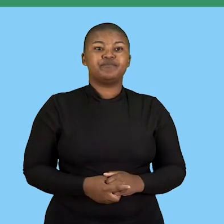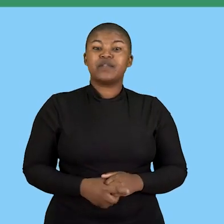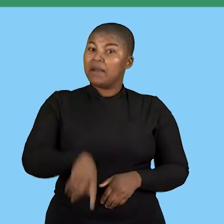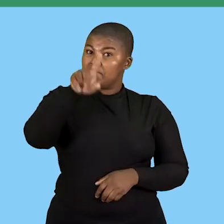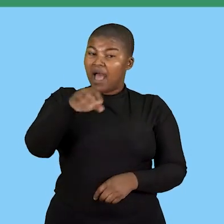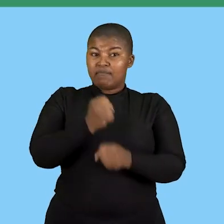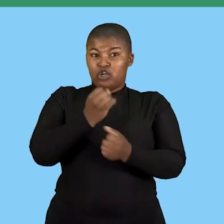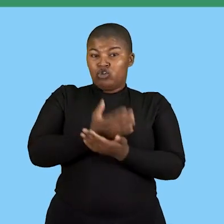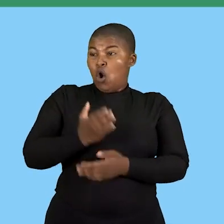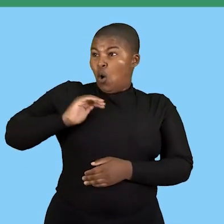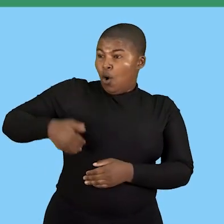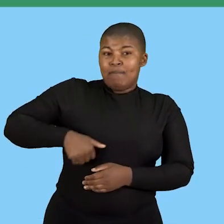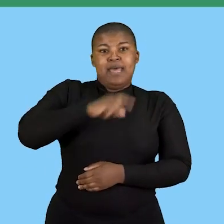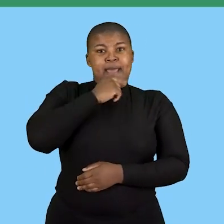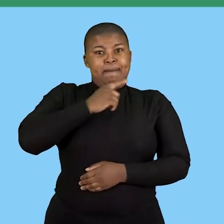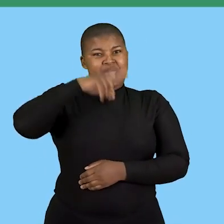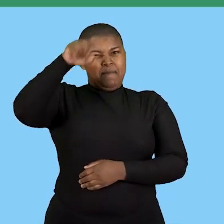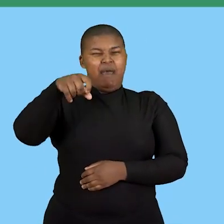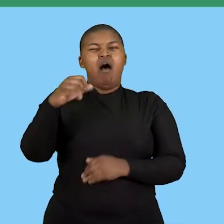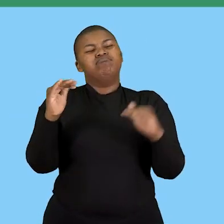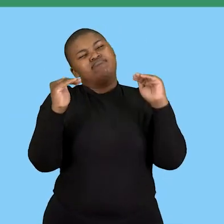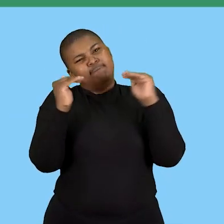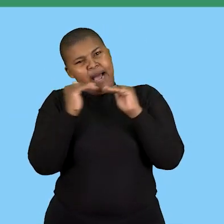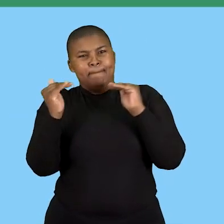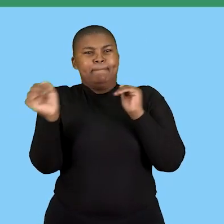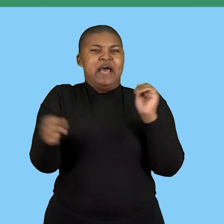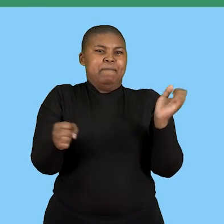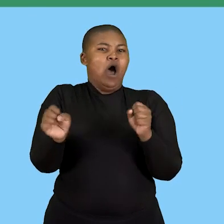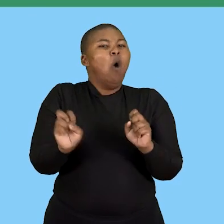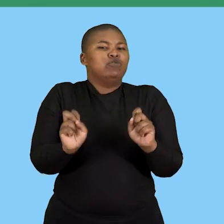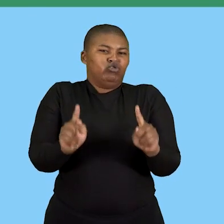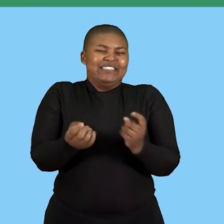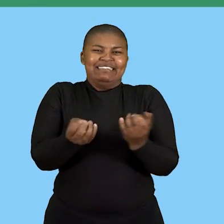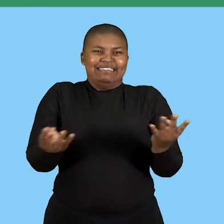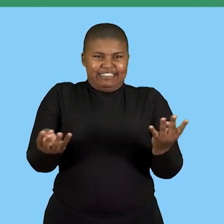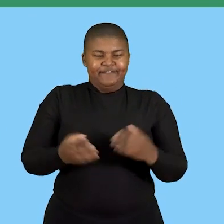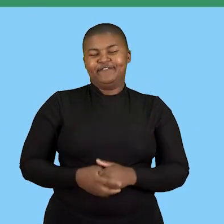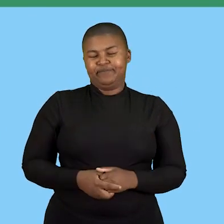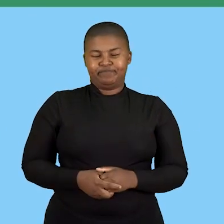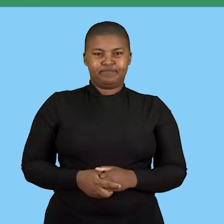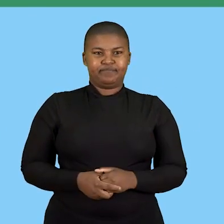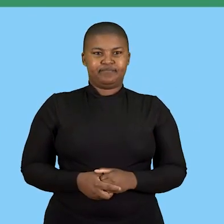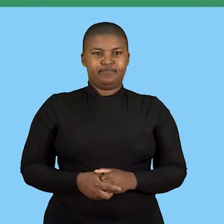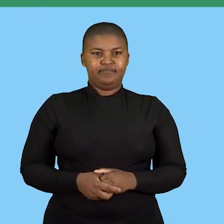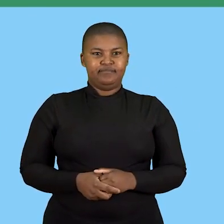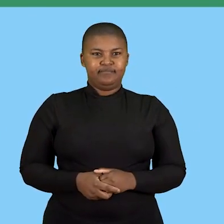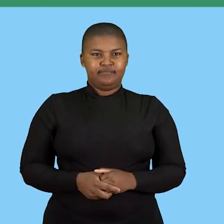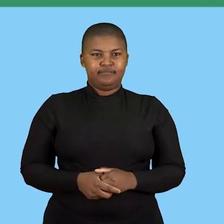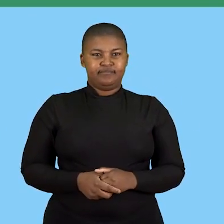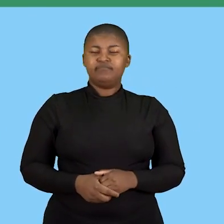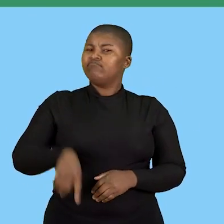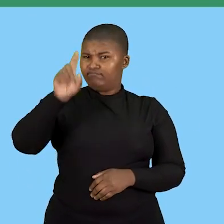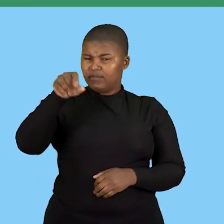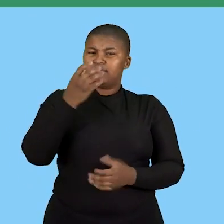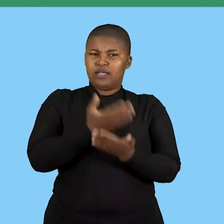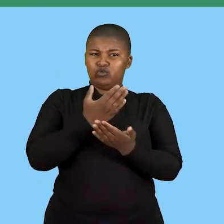make sure that males and females should be offered equal employment opportunities in your working